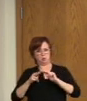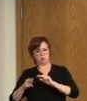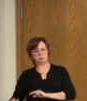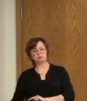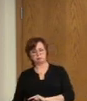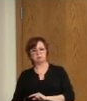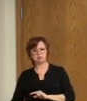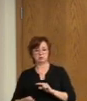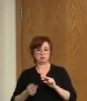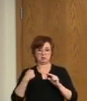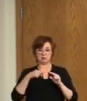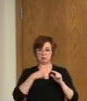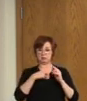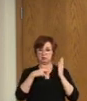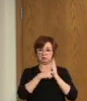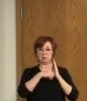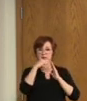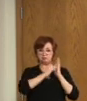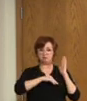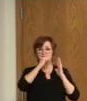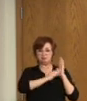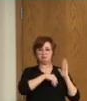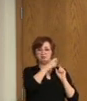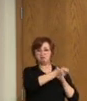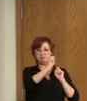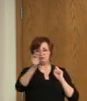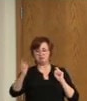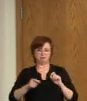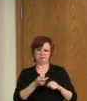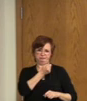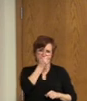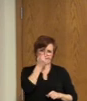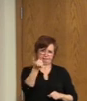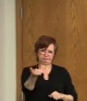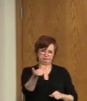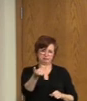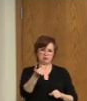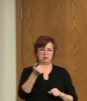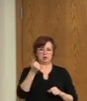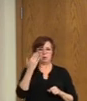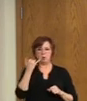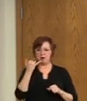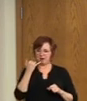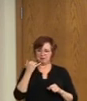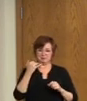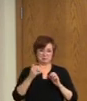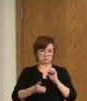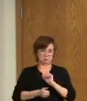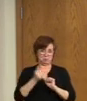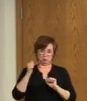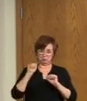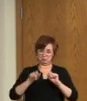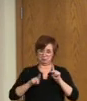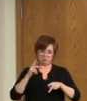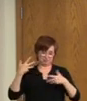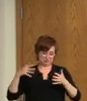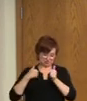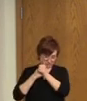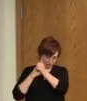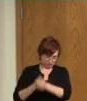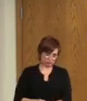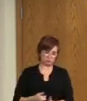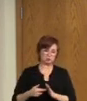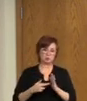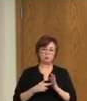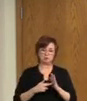through, voluntary compliance by the vast majority of the population. And I think that is what has worked in Saskatchewan for the most part.